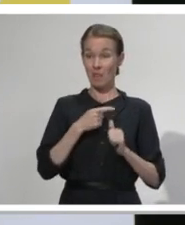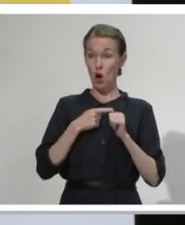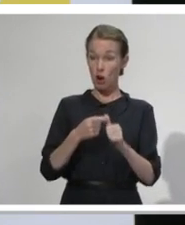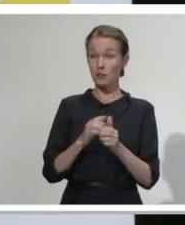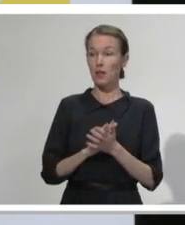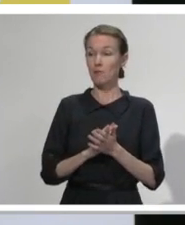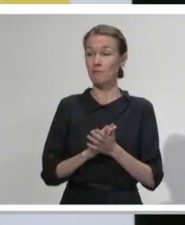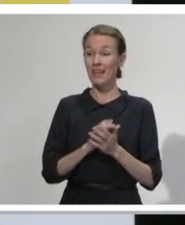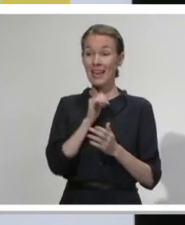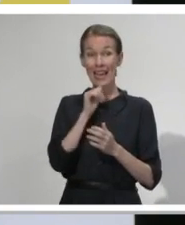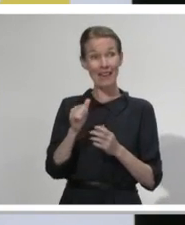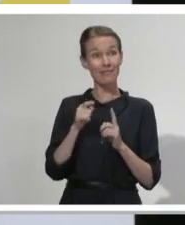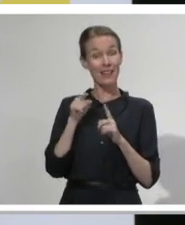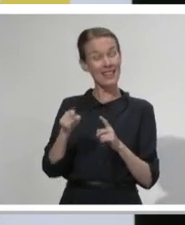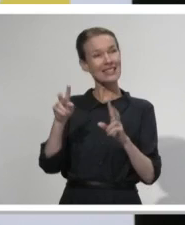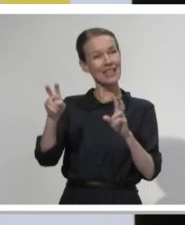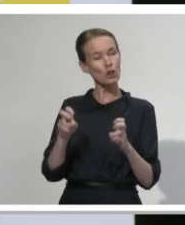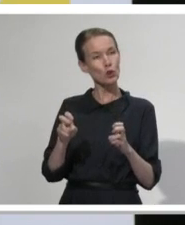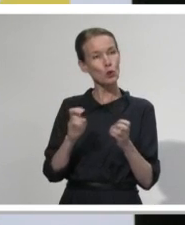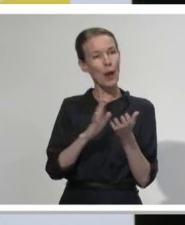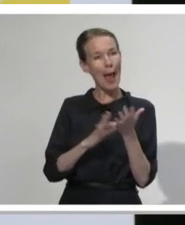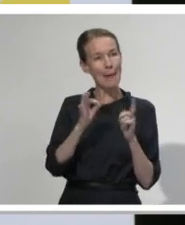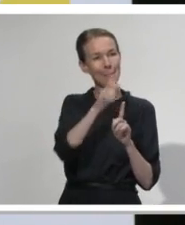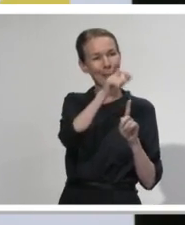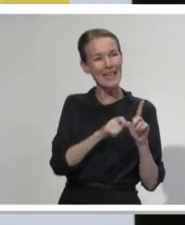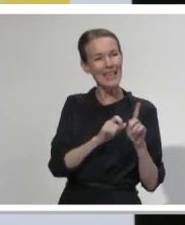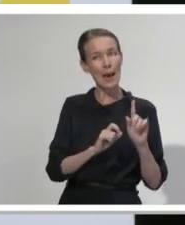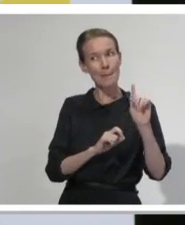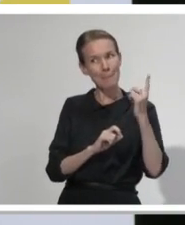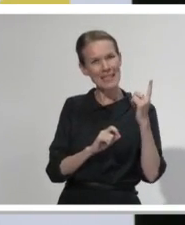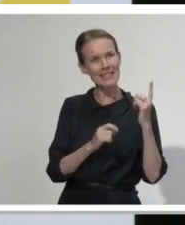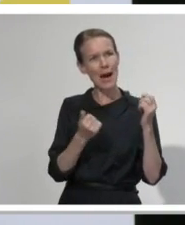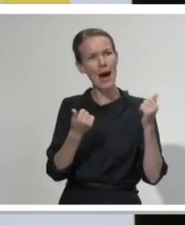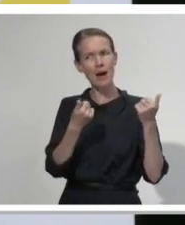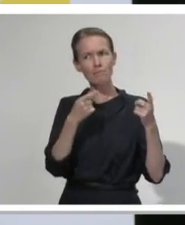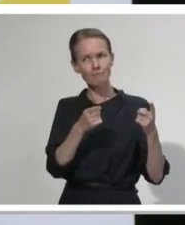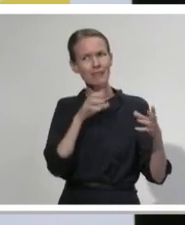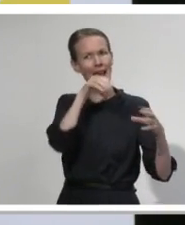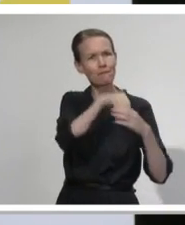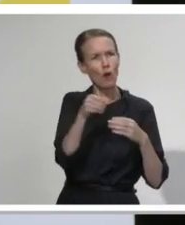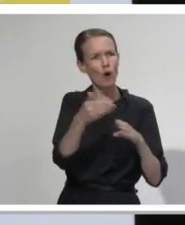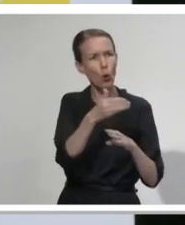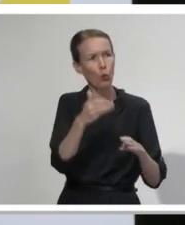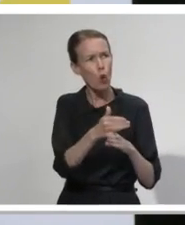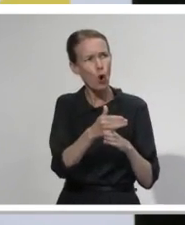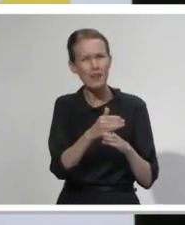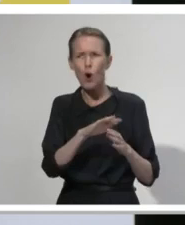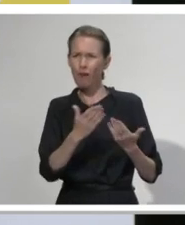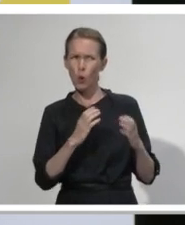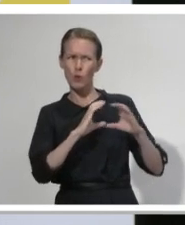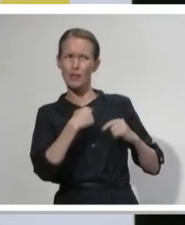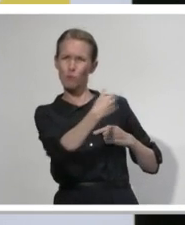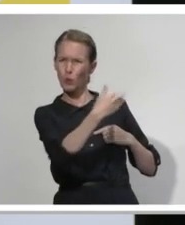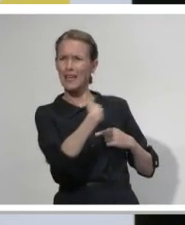practice around information. We clearly have the no surprises policy that is operates across government, but you'd need to give me a